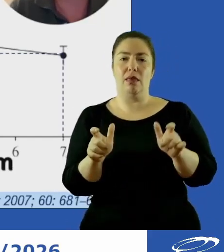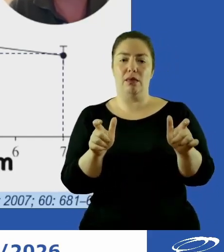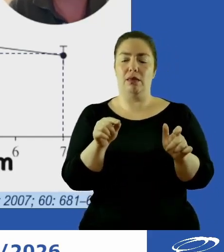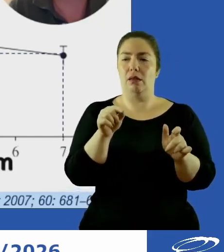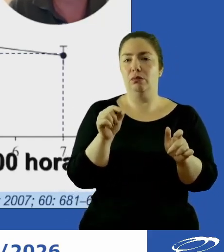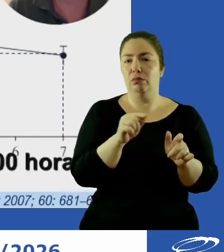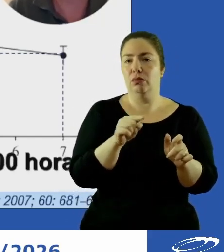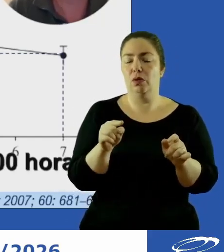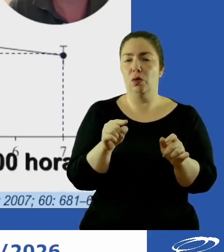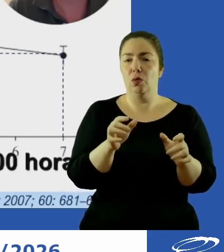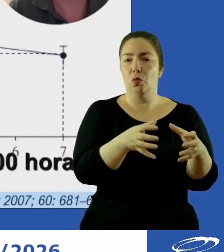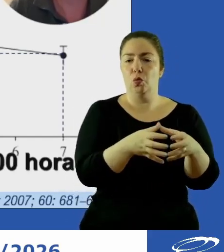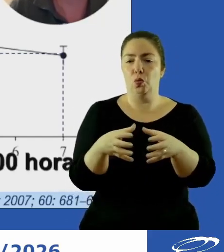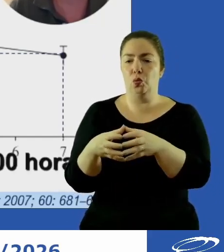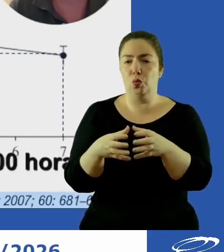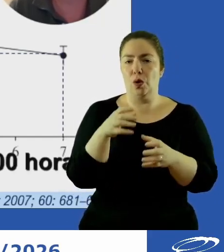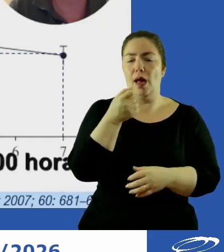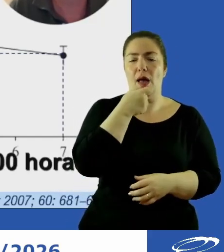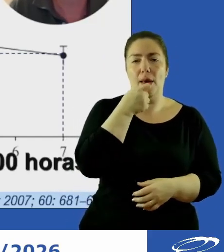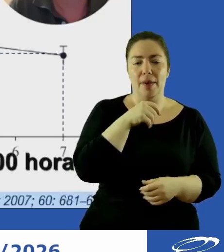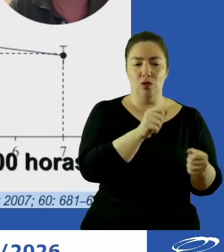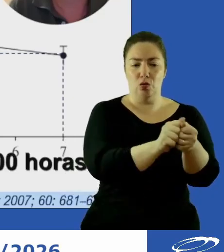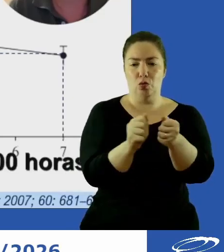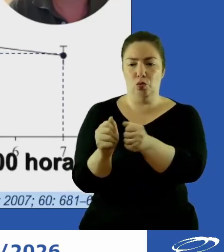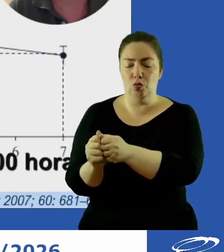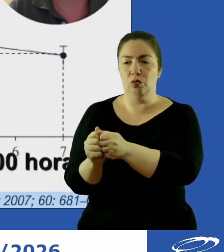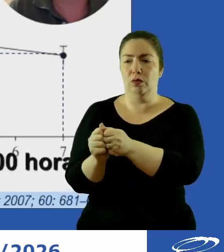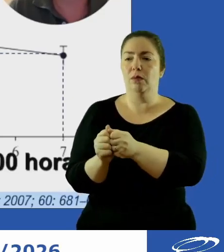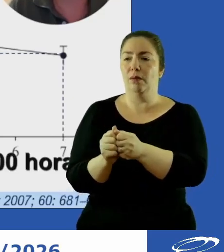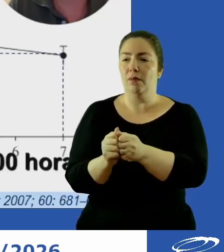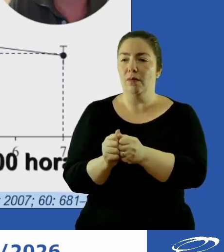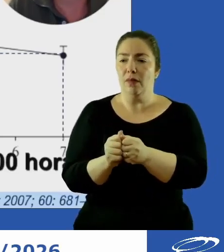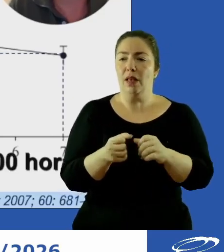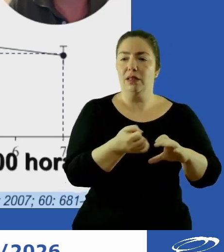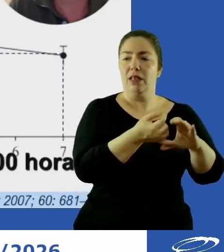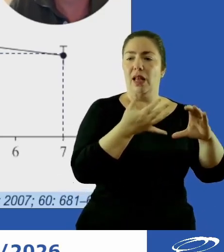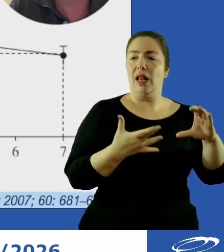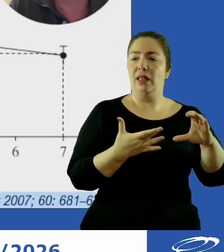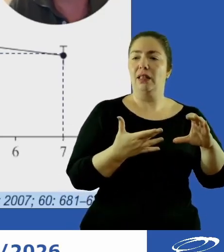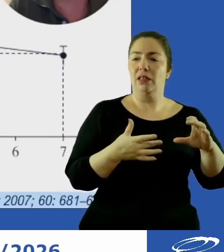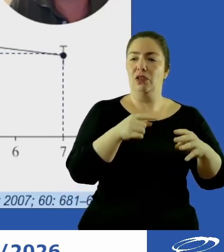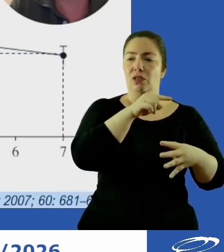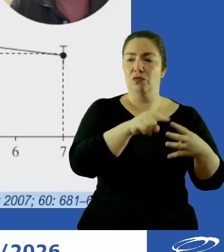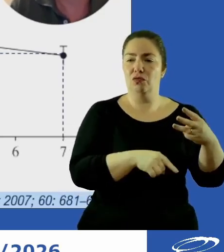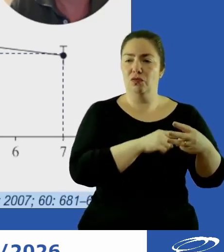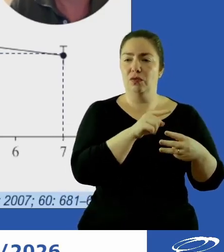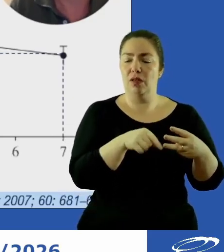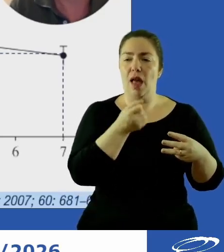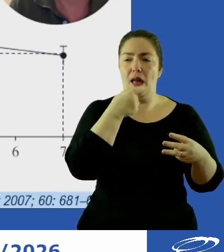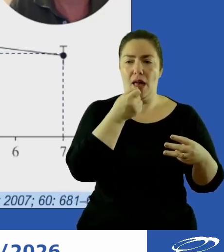drugs. The half-life of oritabensin is 300 hours, although it's true that